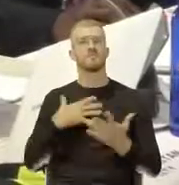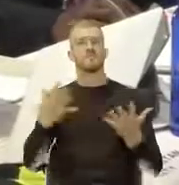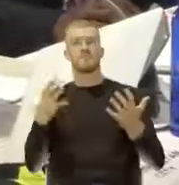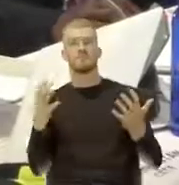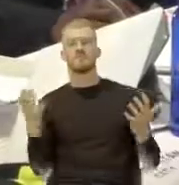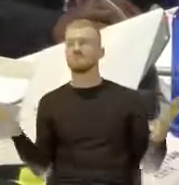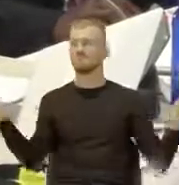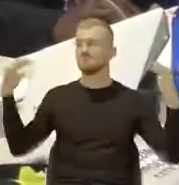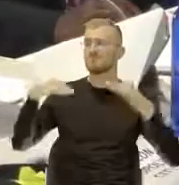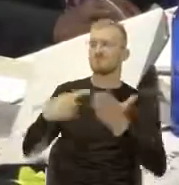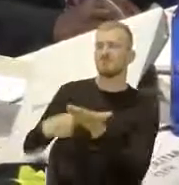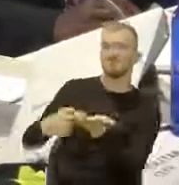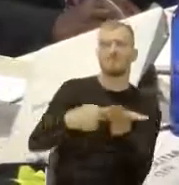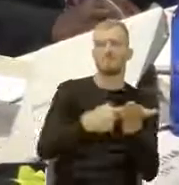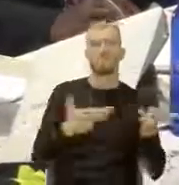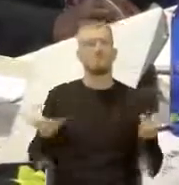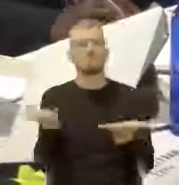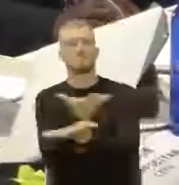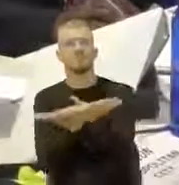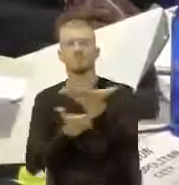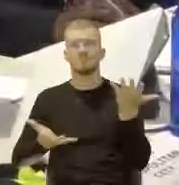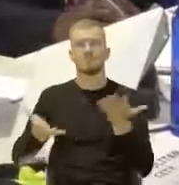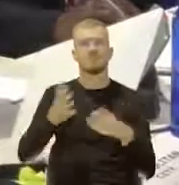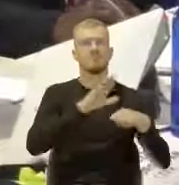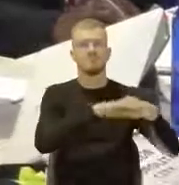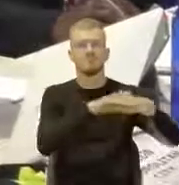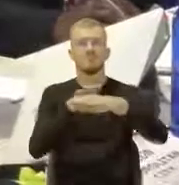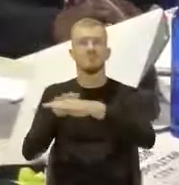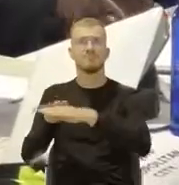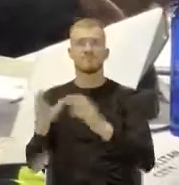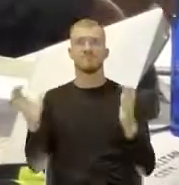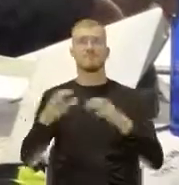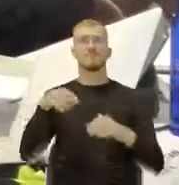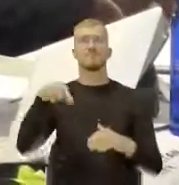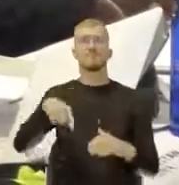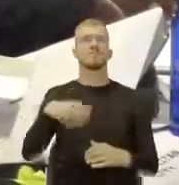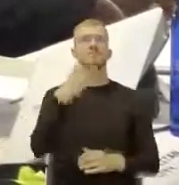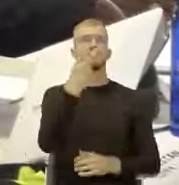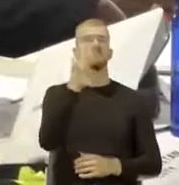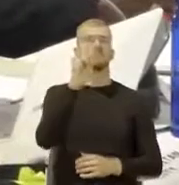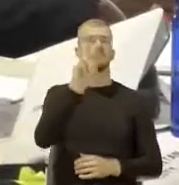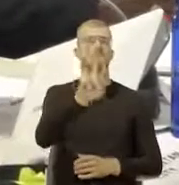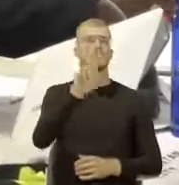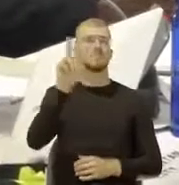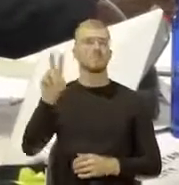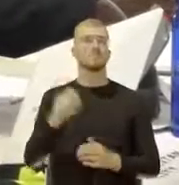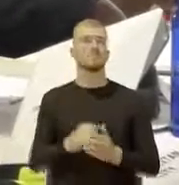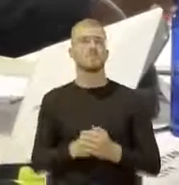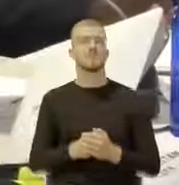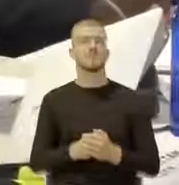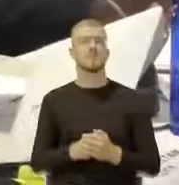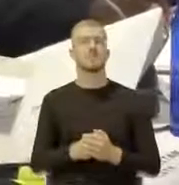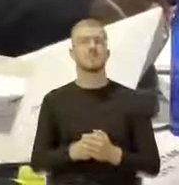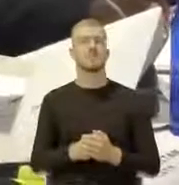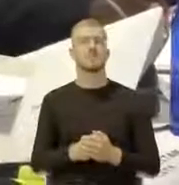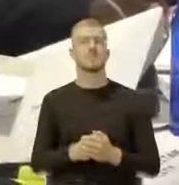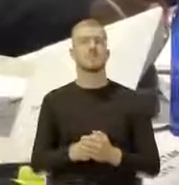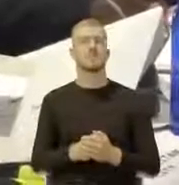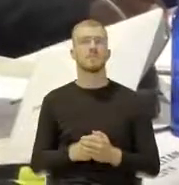2022 will be including a new track, which is called the Daejeon Track, as part of the official